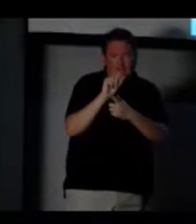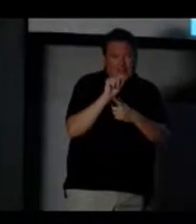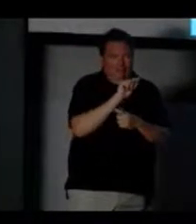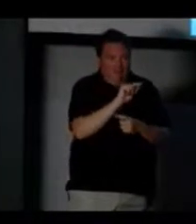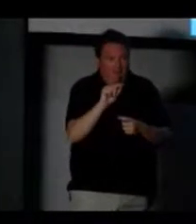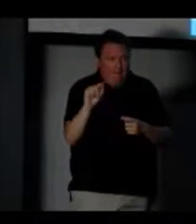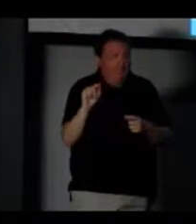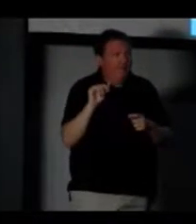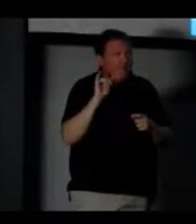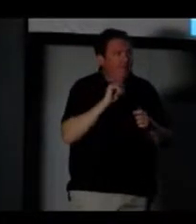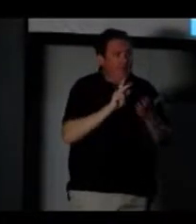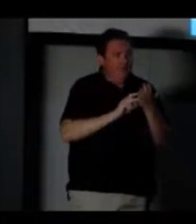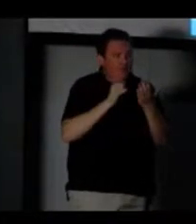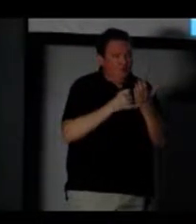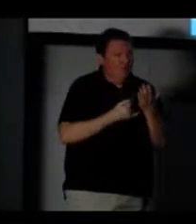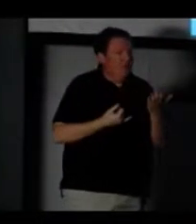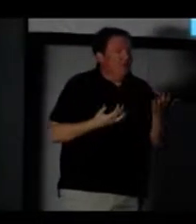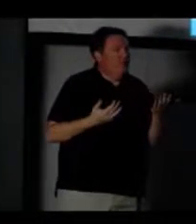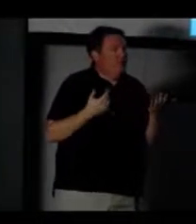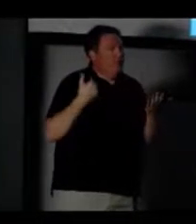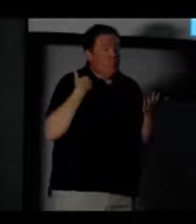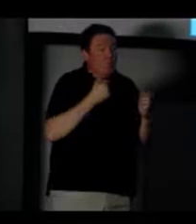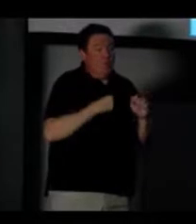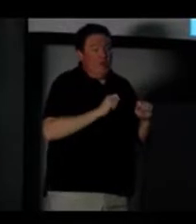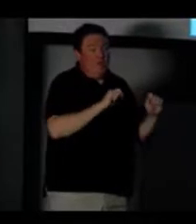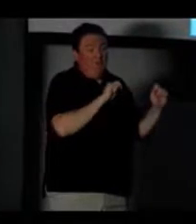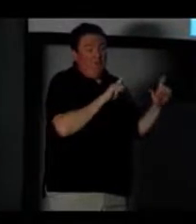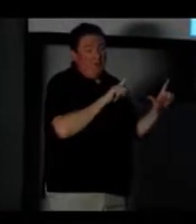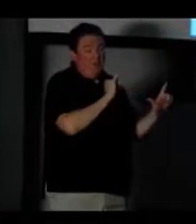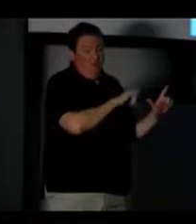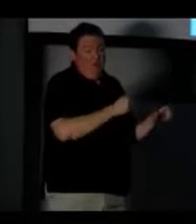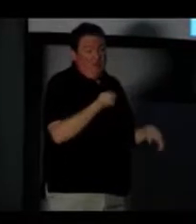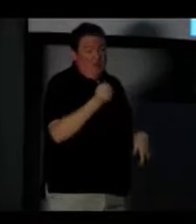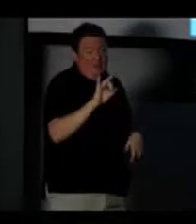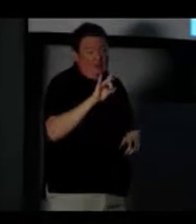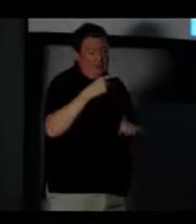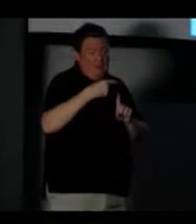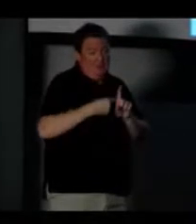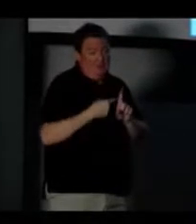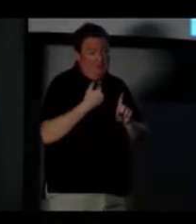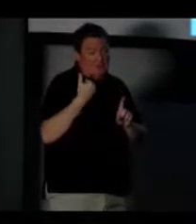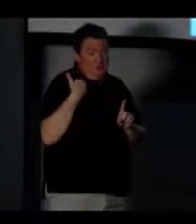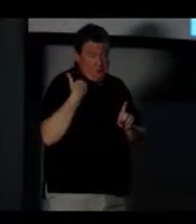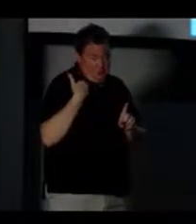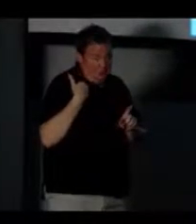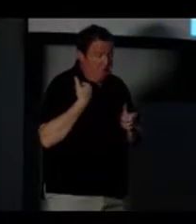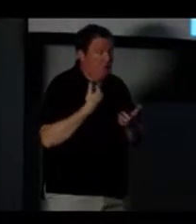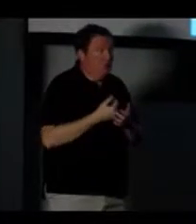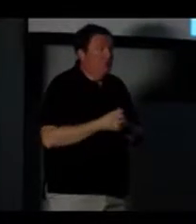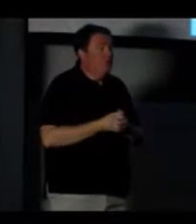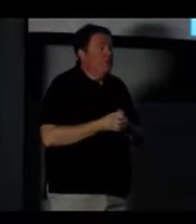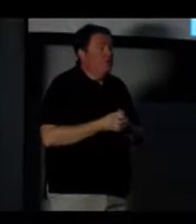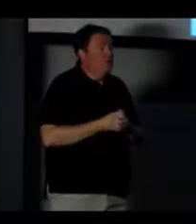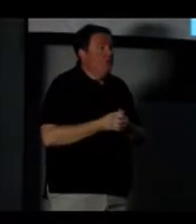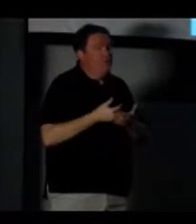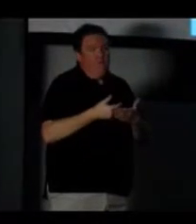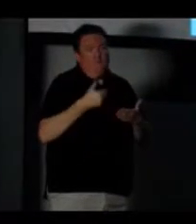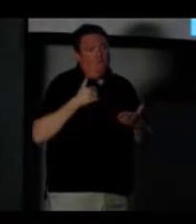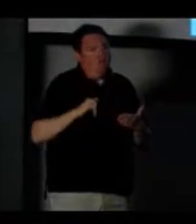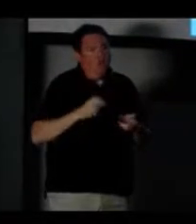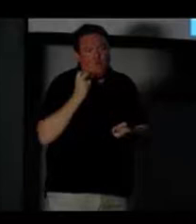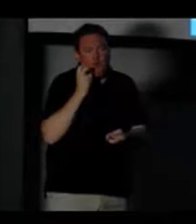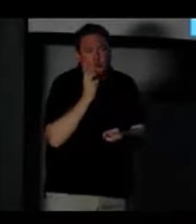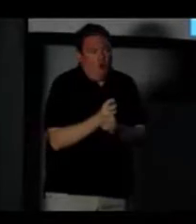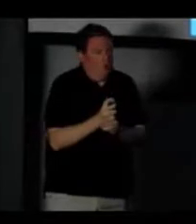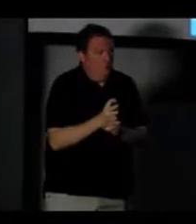projects, we put this up about 18 months ago, Previous to that, as I say, it was extremely hard to